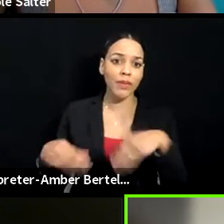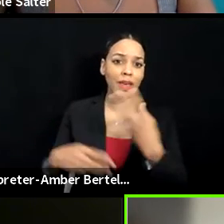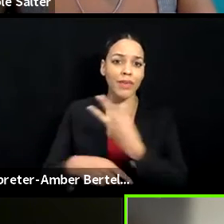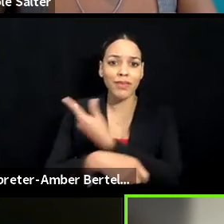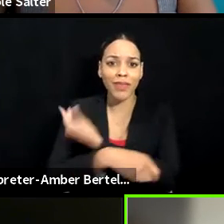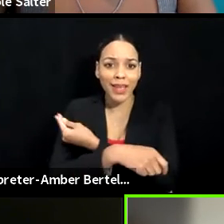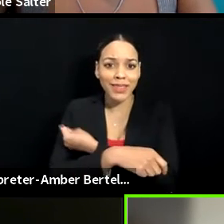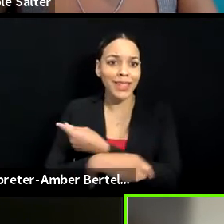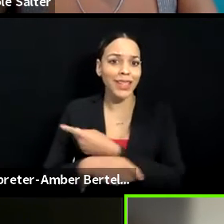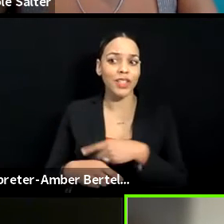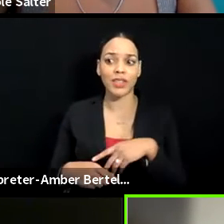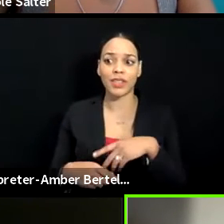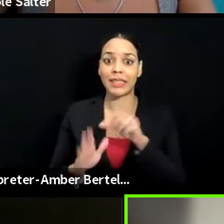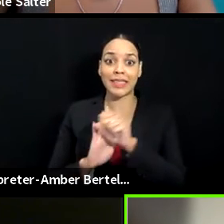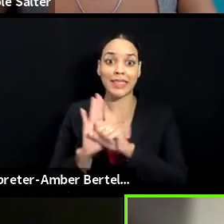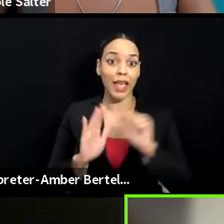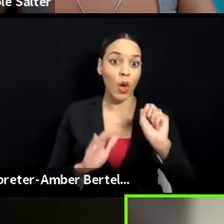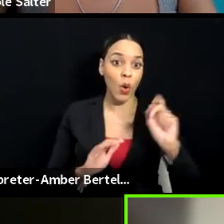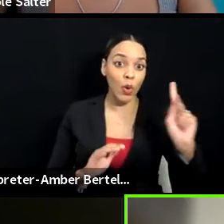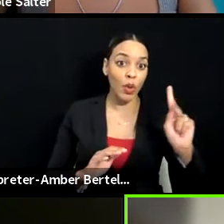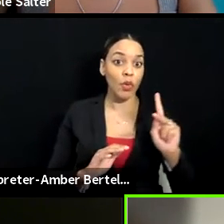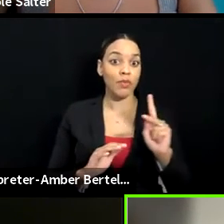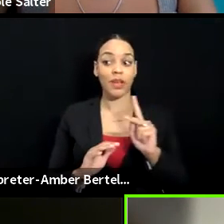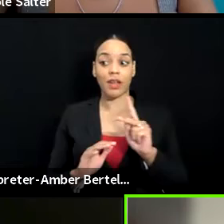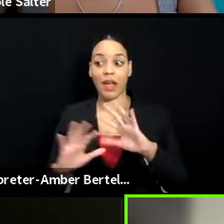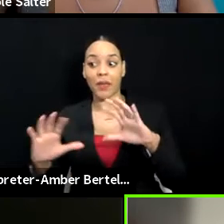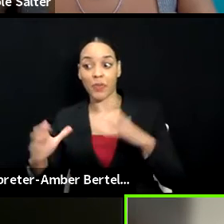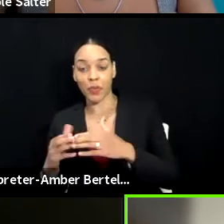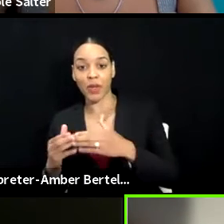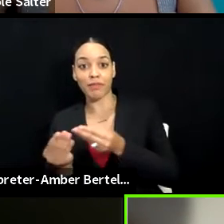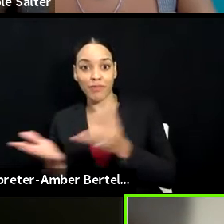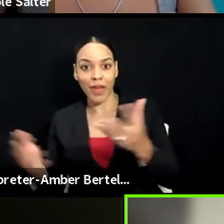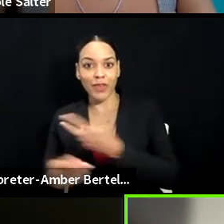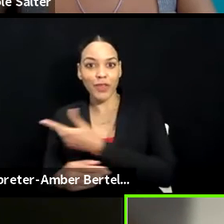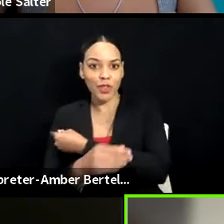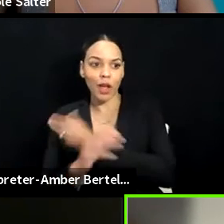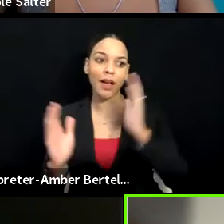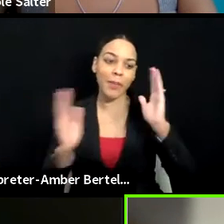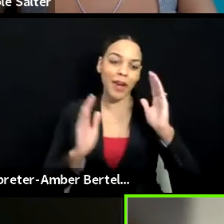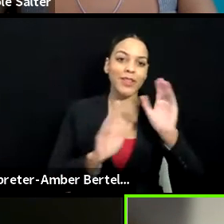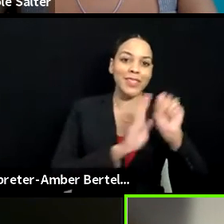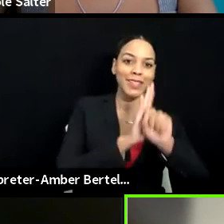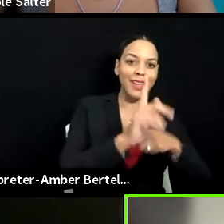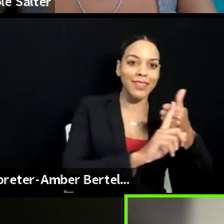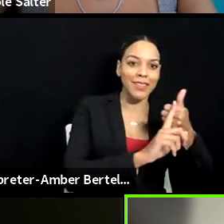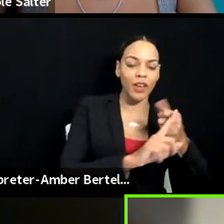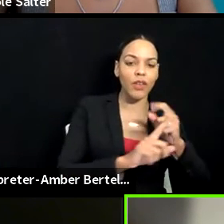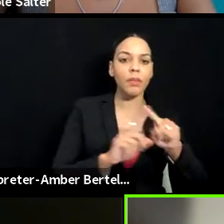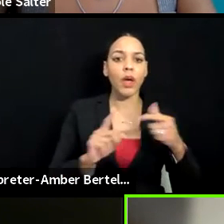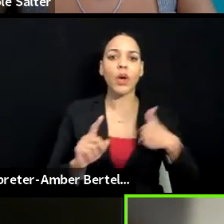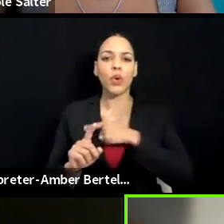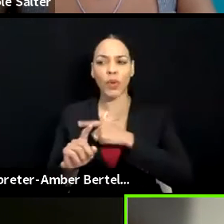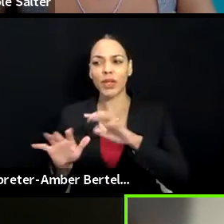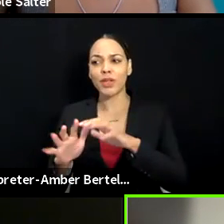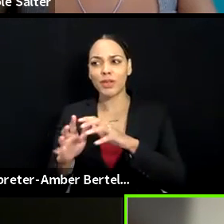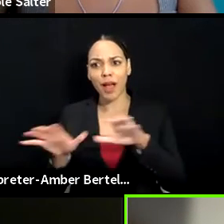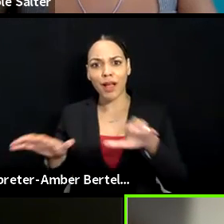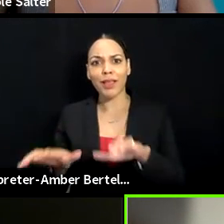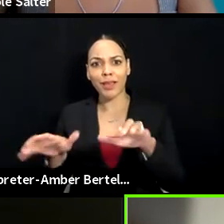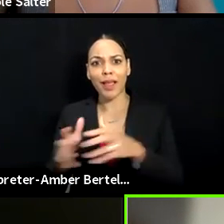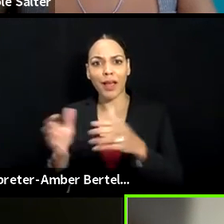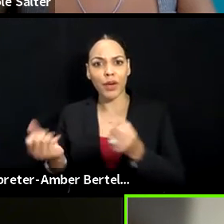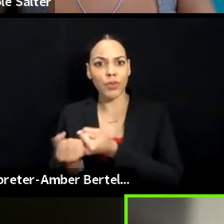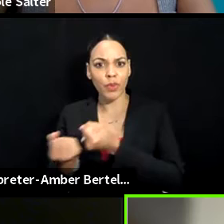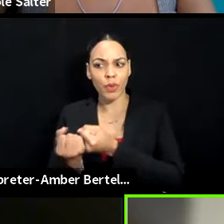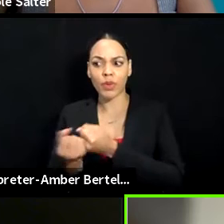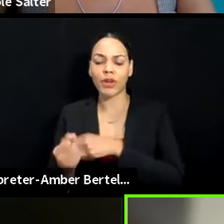you know, in the state of Oklahoma than probably the state of Oklahoma, our tribal nations. I mean, that might be an exaggeration, but we do a lot for public health and welfare. We've had to tell